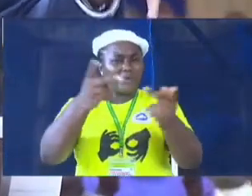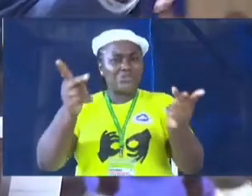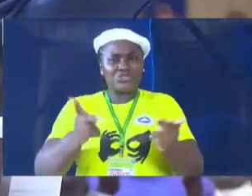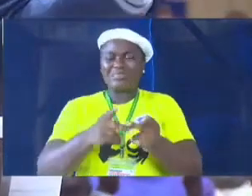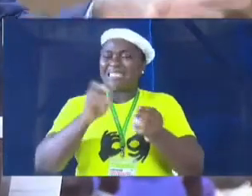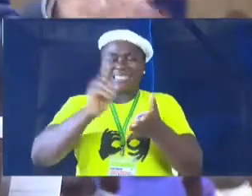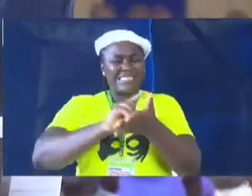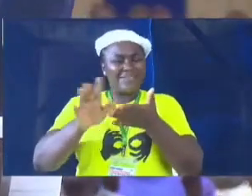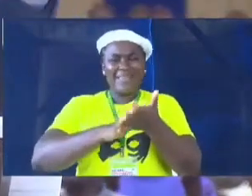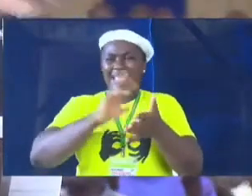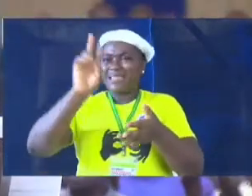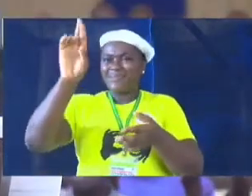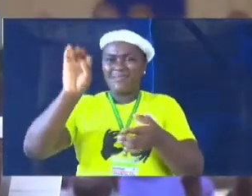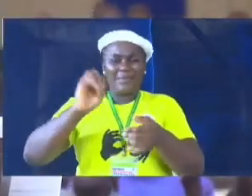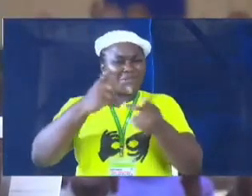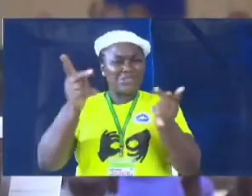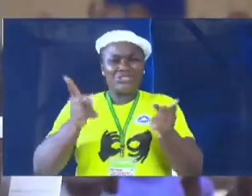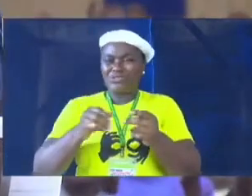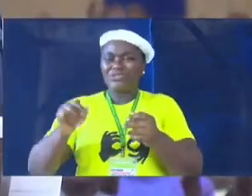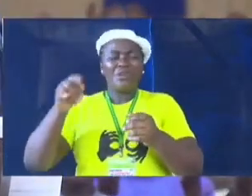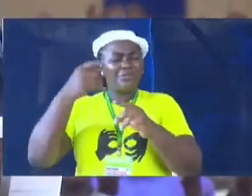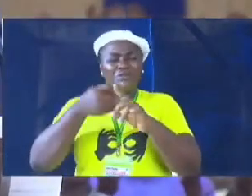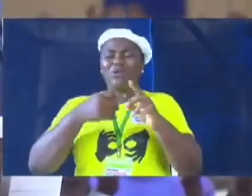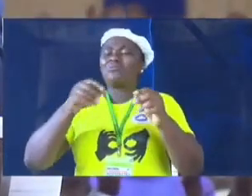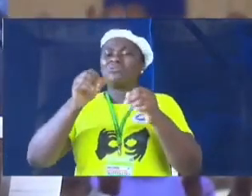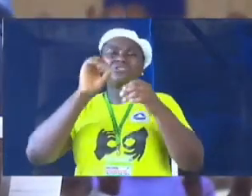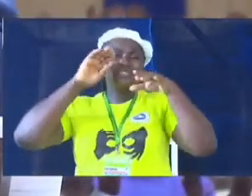divinely repositioned from shame to glory.